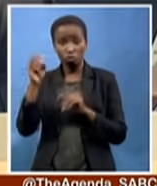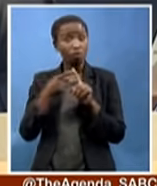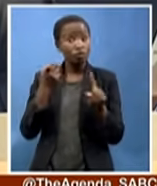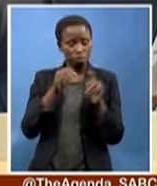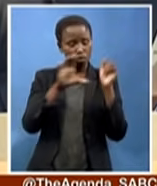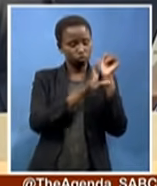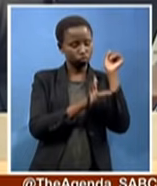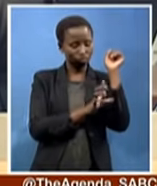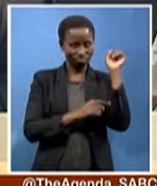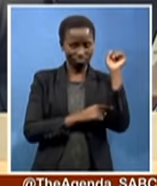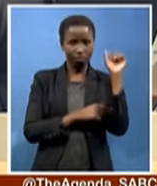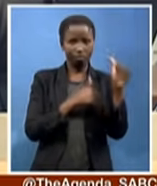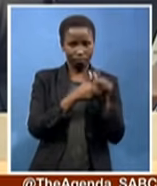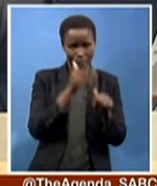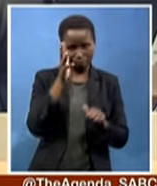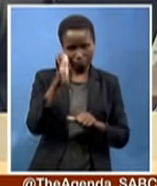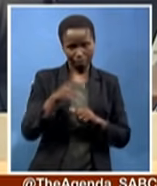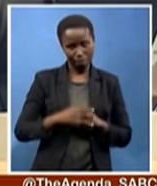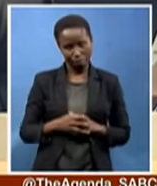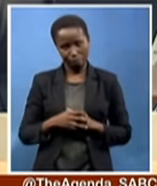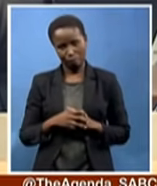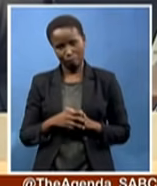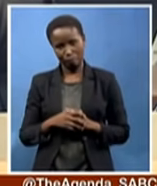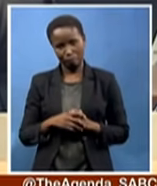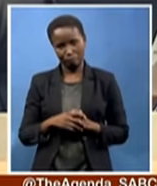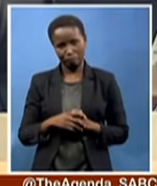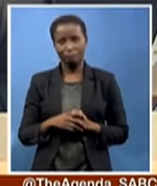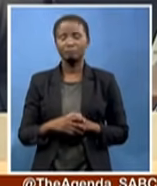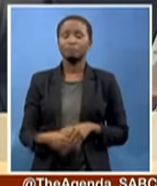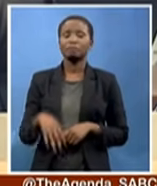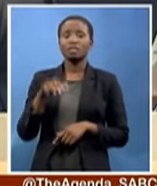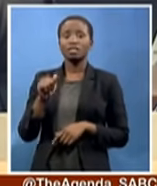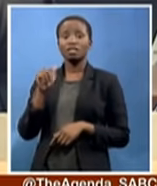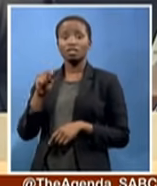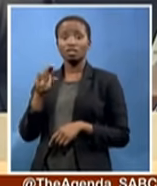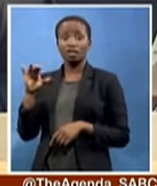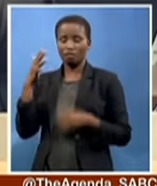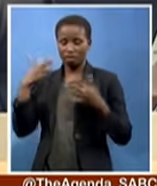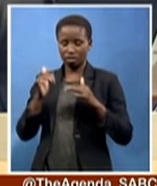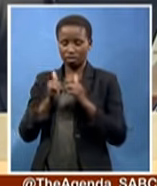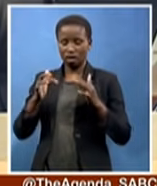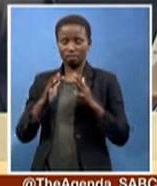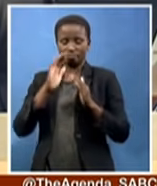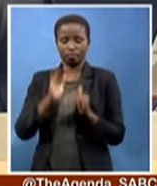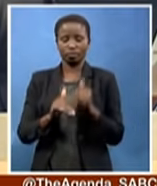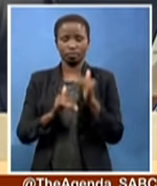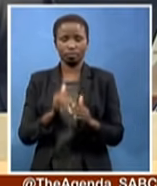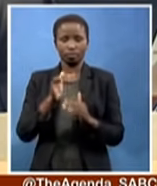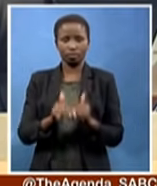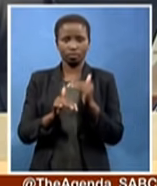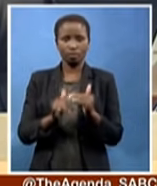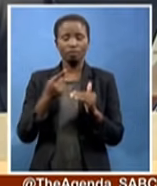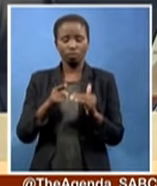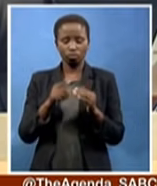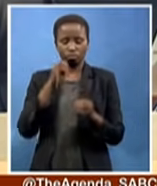The ANC has embarked on a process of renewal and rebuilding to build